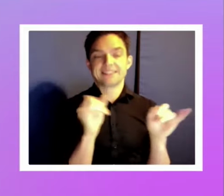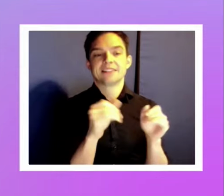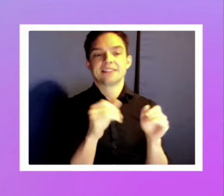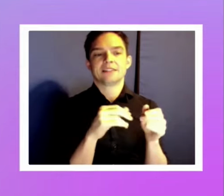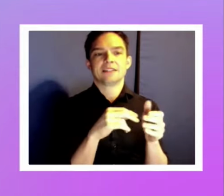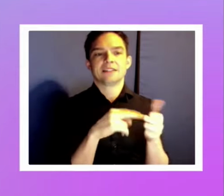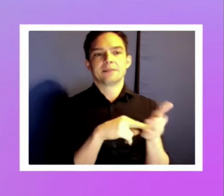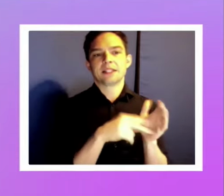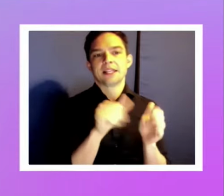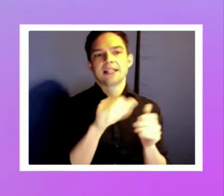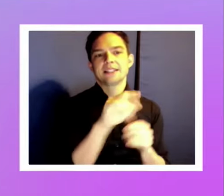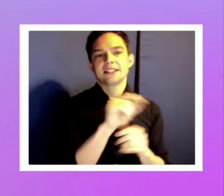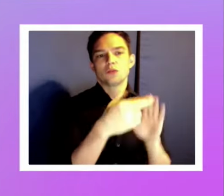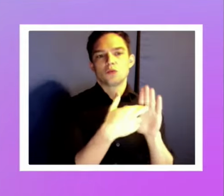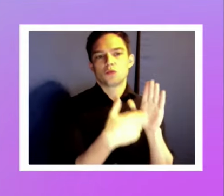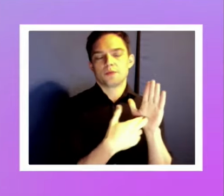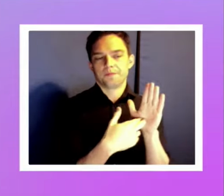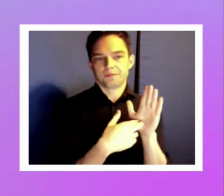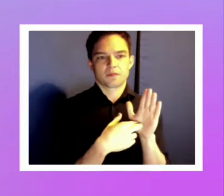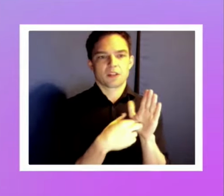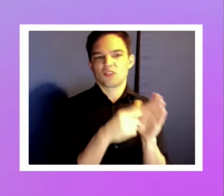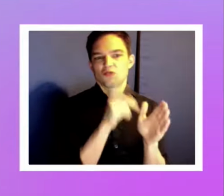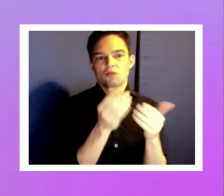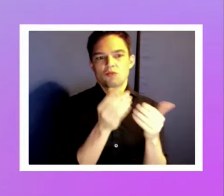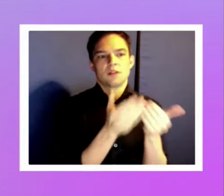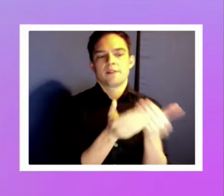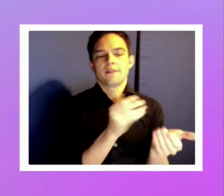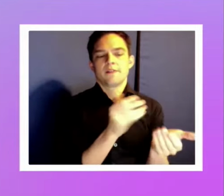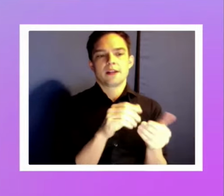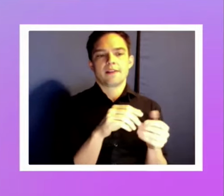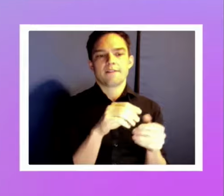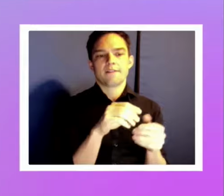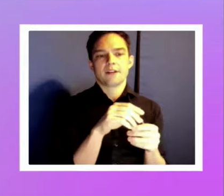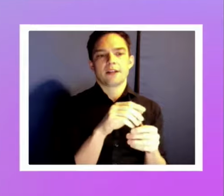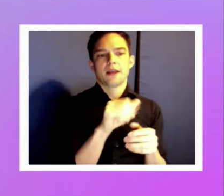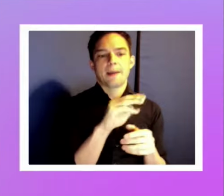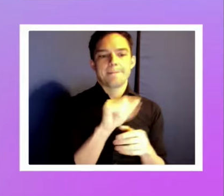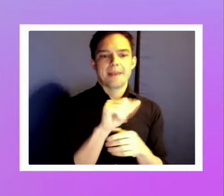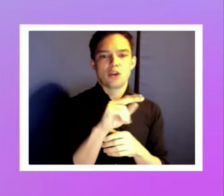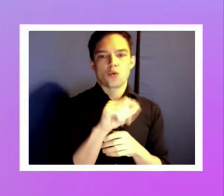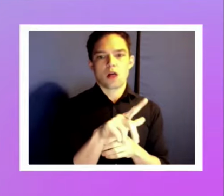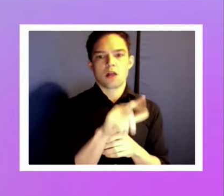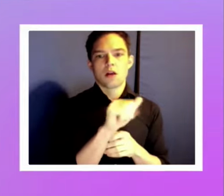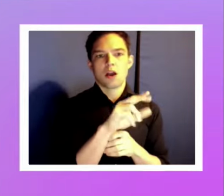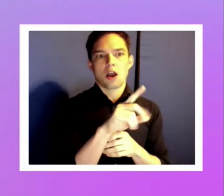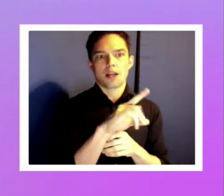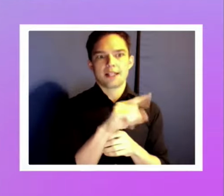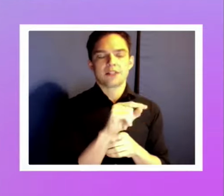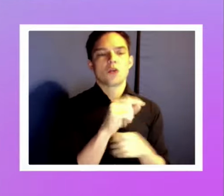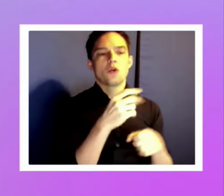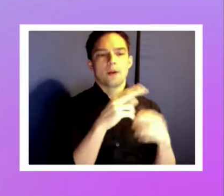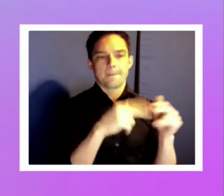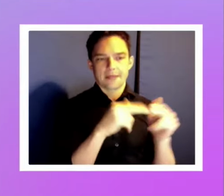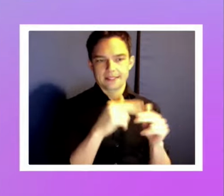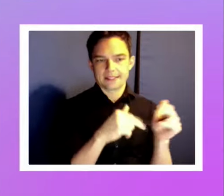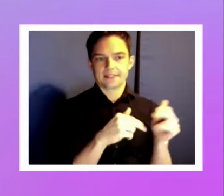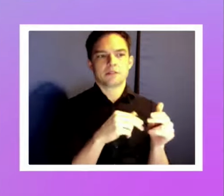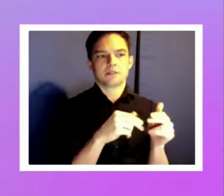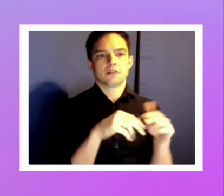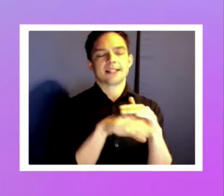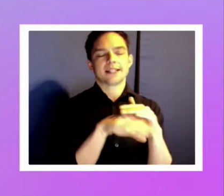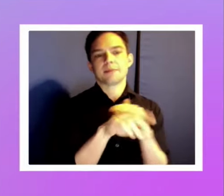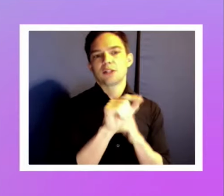rule is true whether or not you're doing a manual audit, whether or not you are building an